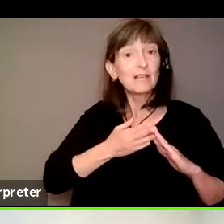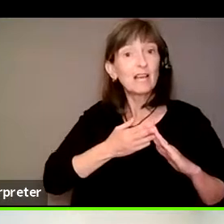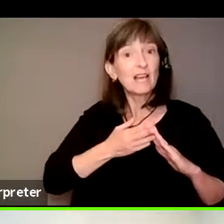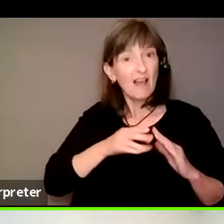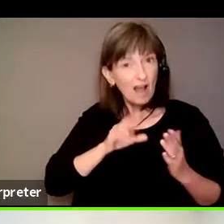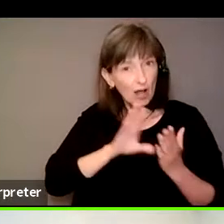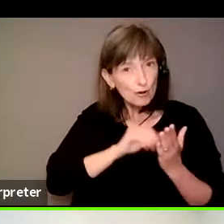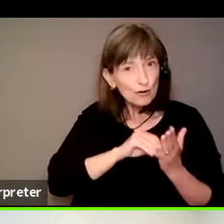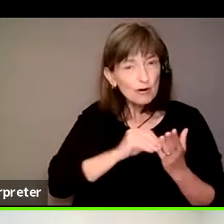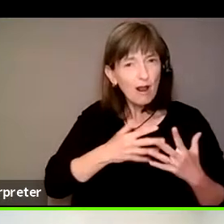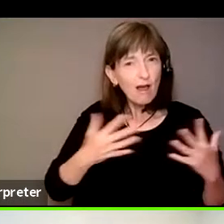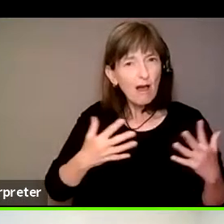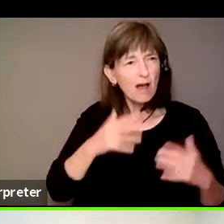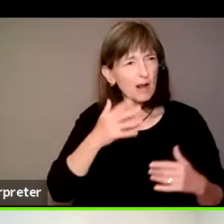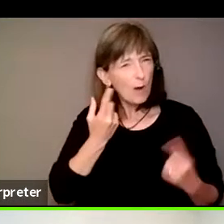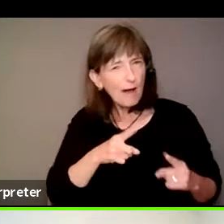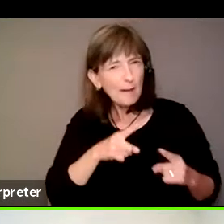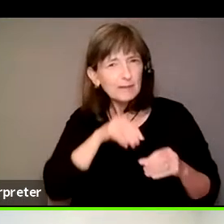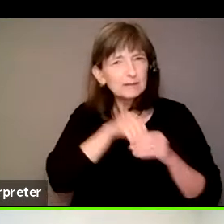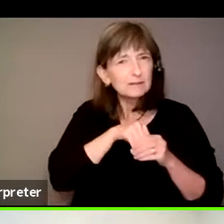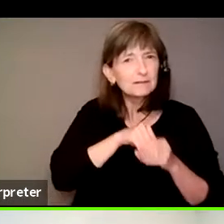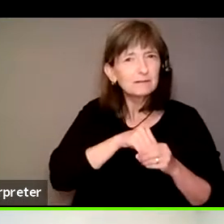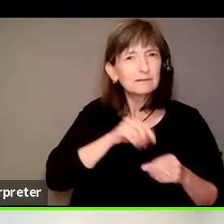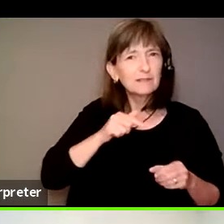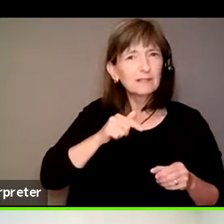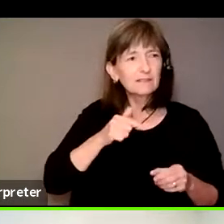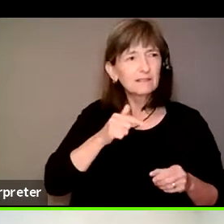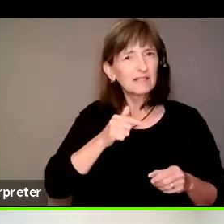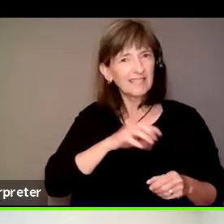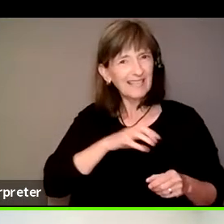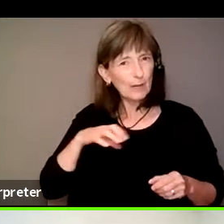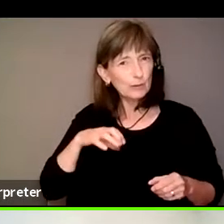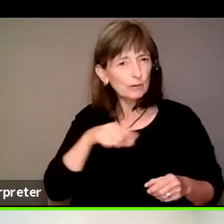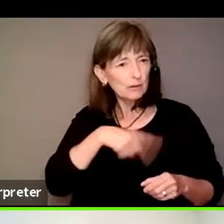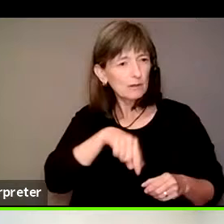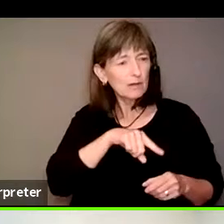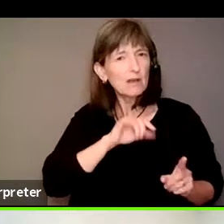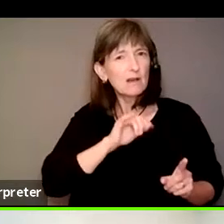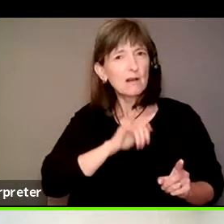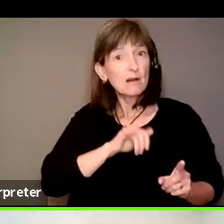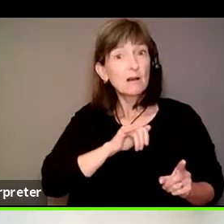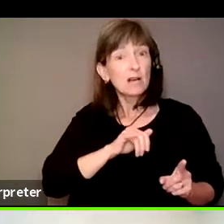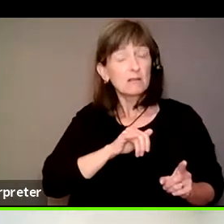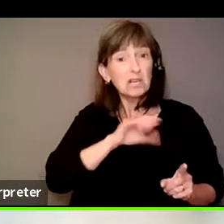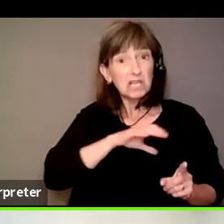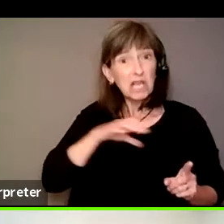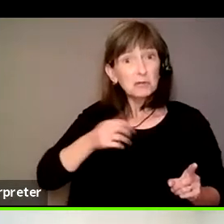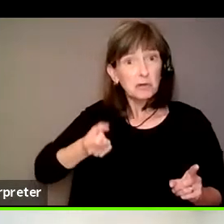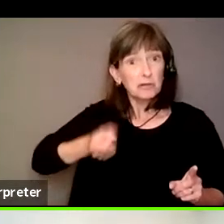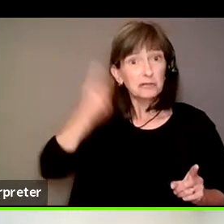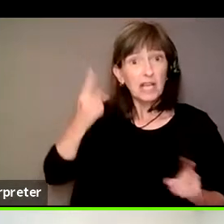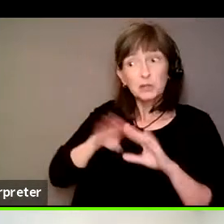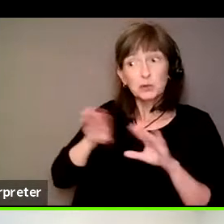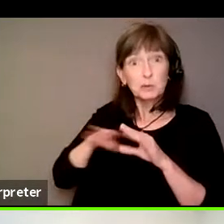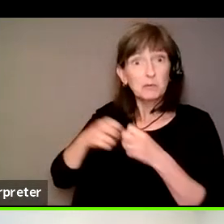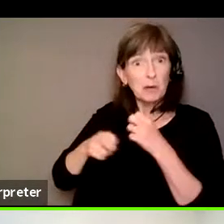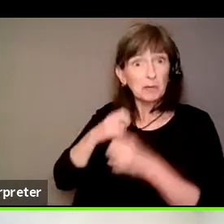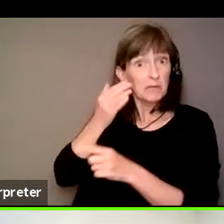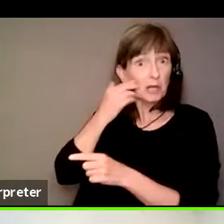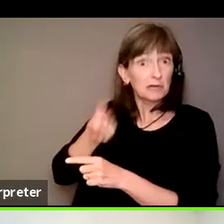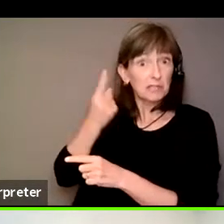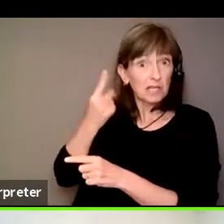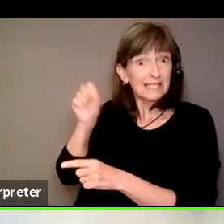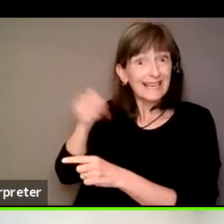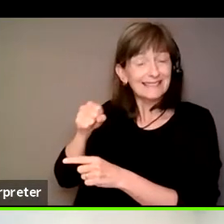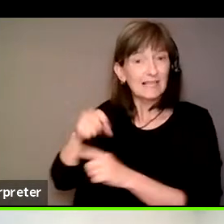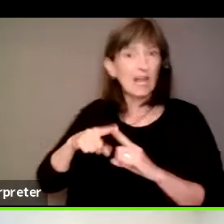learned a lot about what was happening in council chambers and realized that the council really did have an understanding of the swimming pool. So while I came in